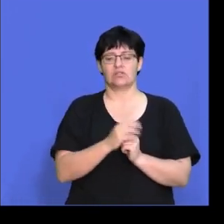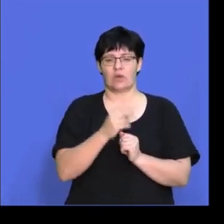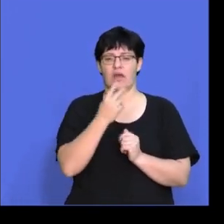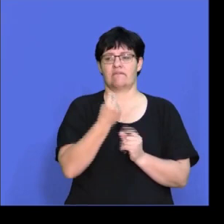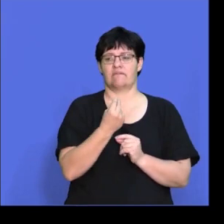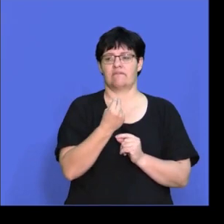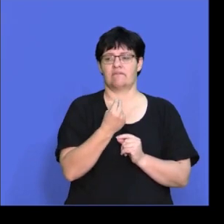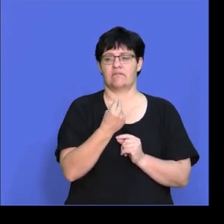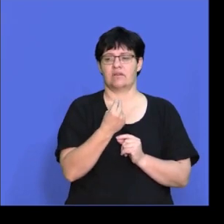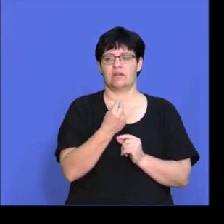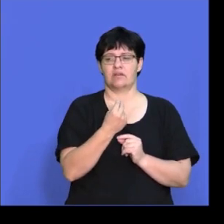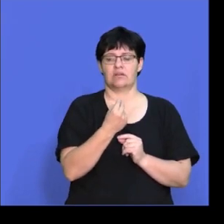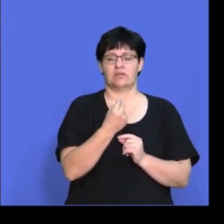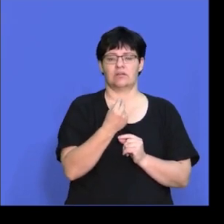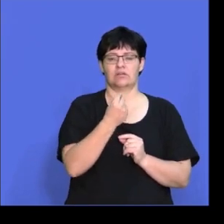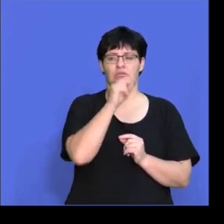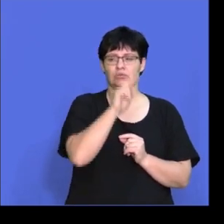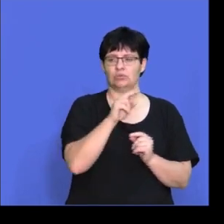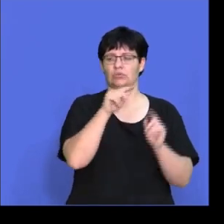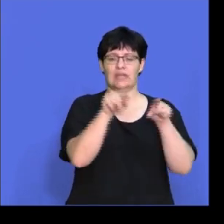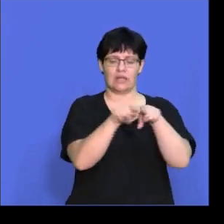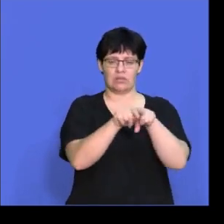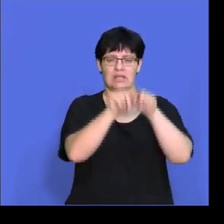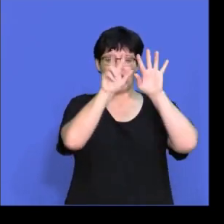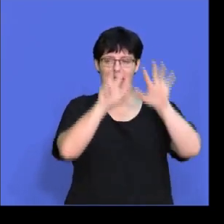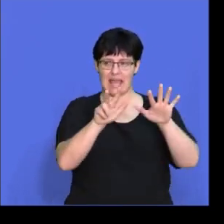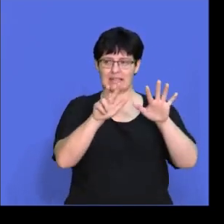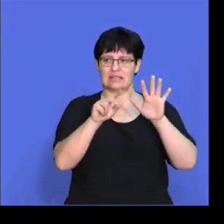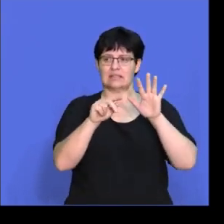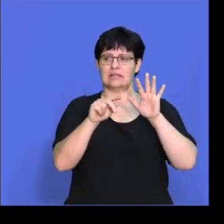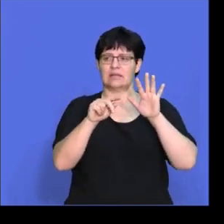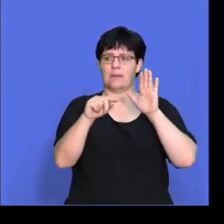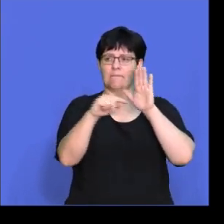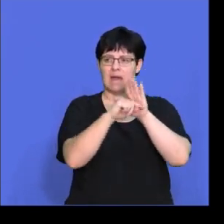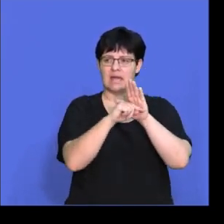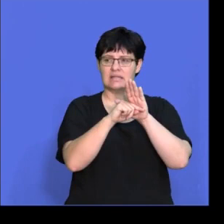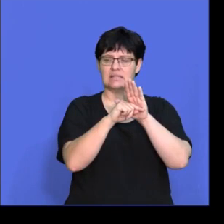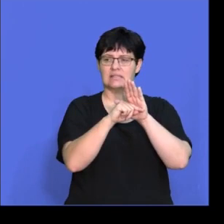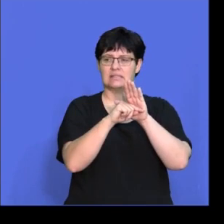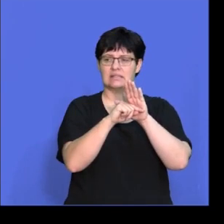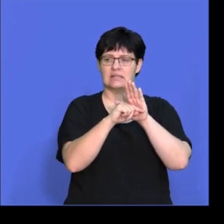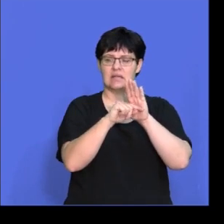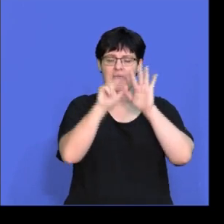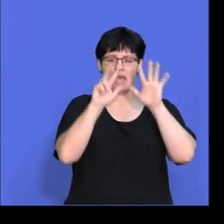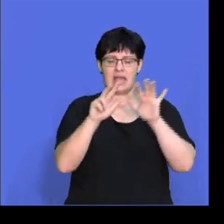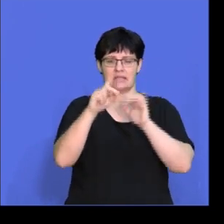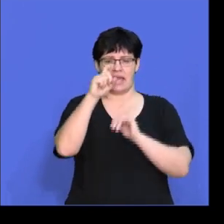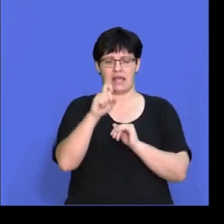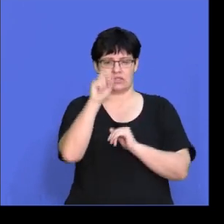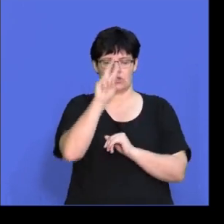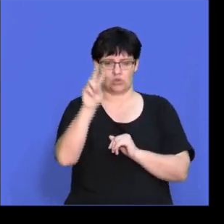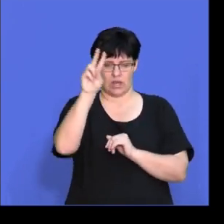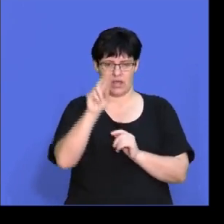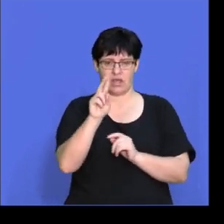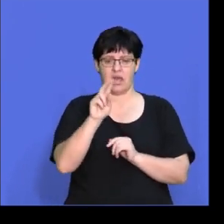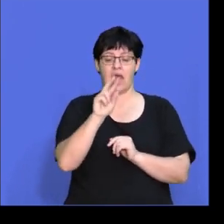Okay, so we're going to multiply out. We get 8 minus 8x squared on that right-hand side. We